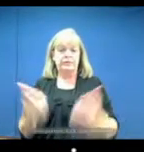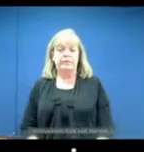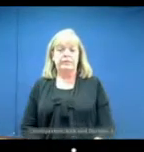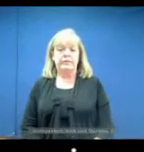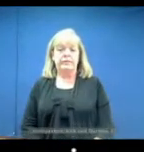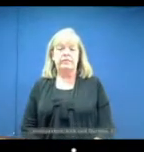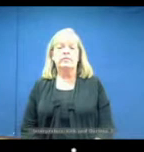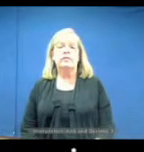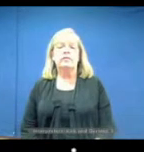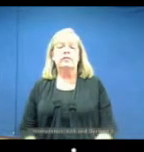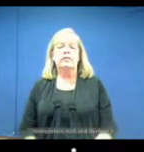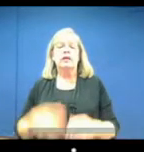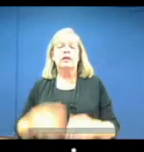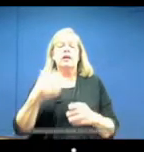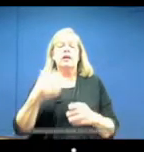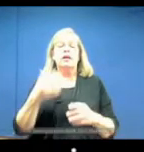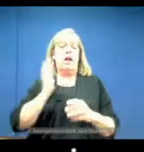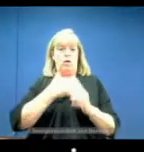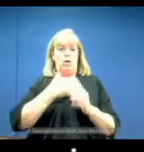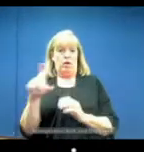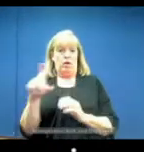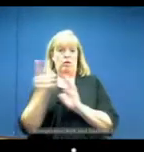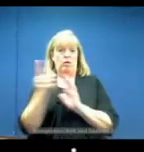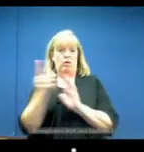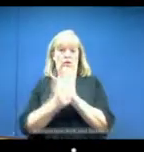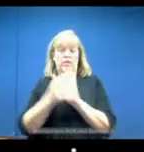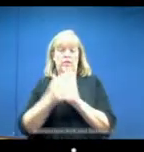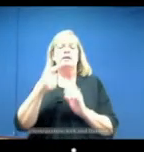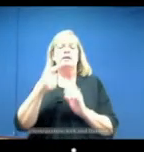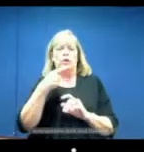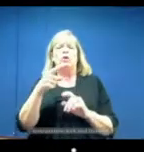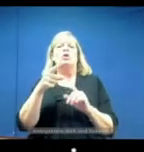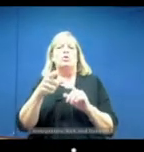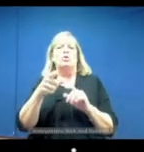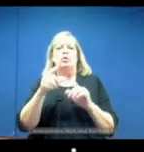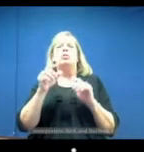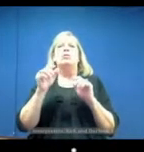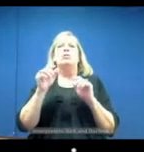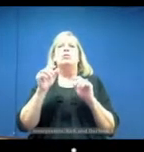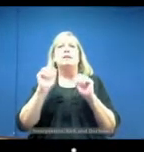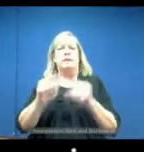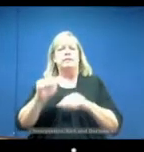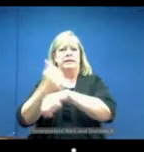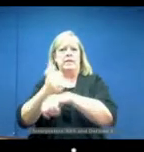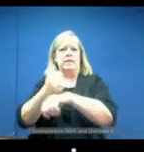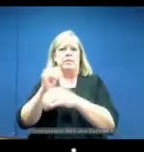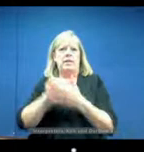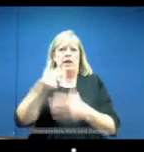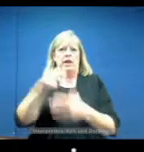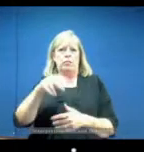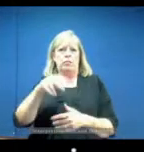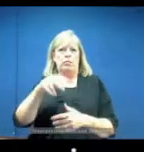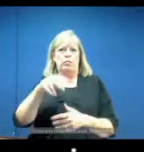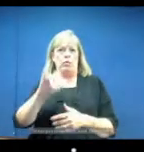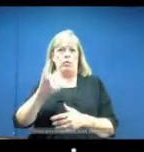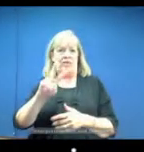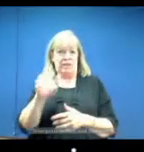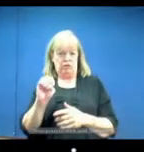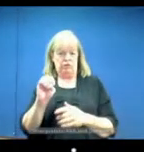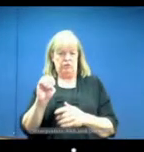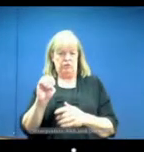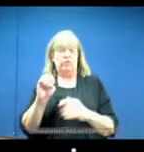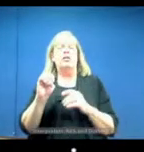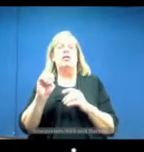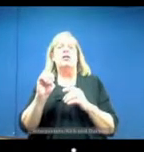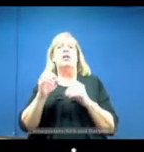in Maryland, our statute says you can assert that privilege once, and then thereafter